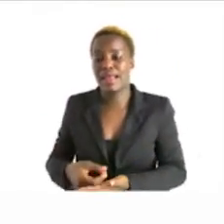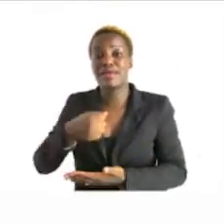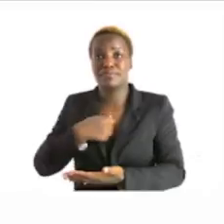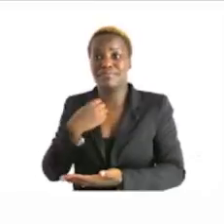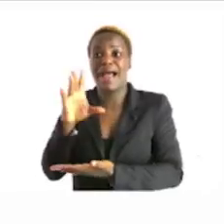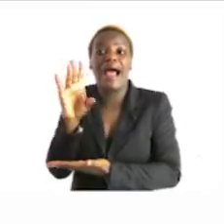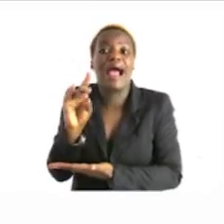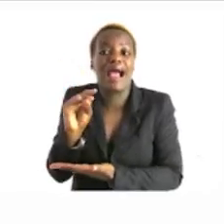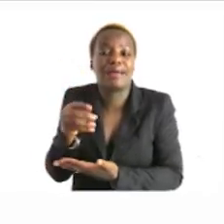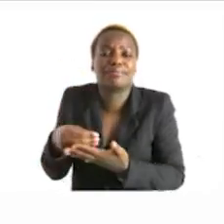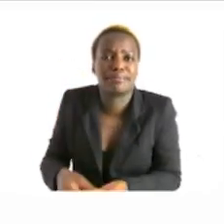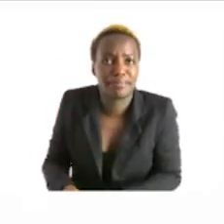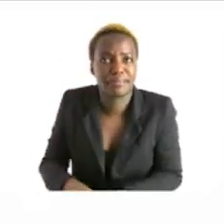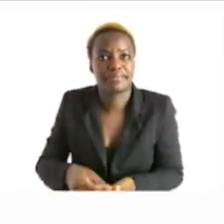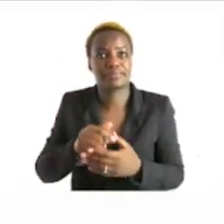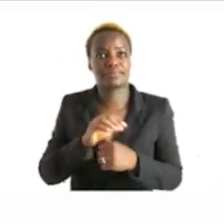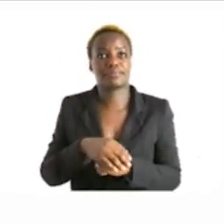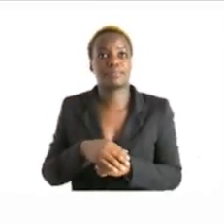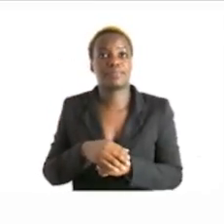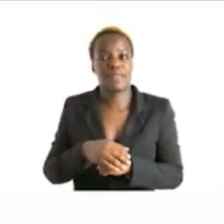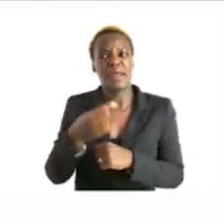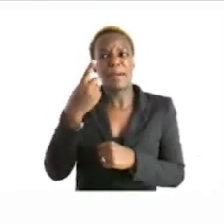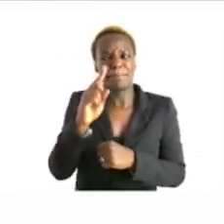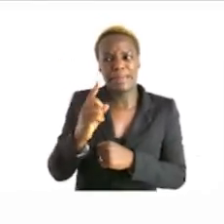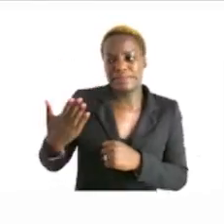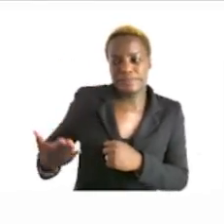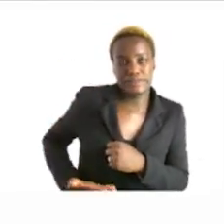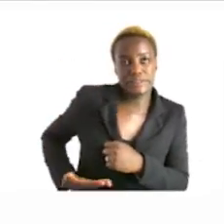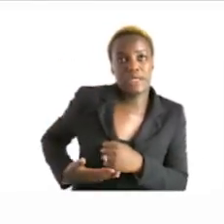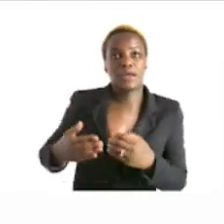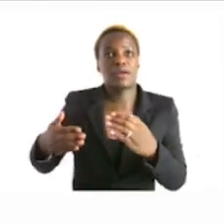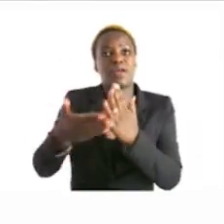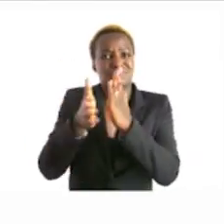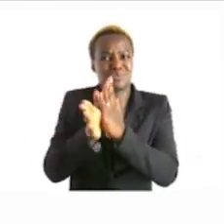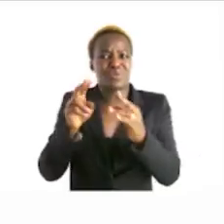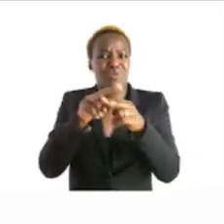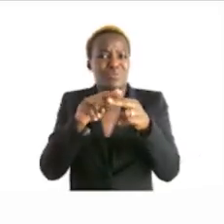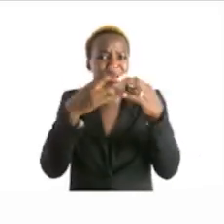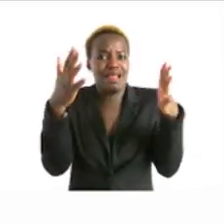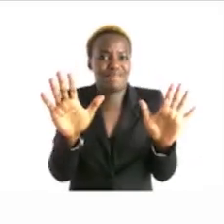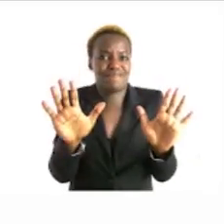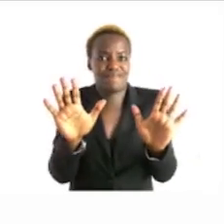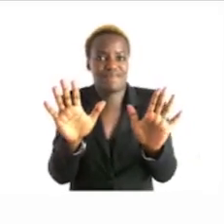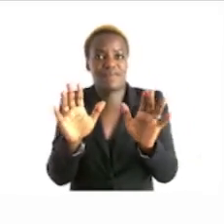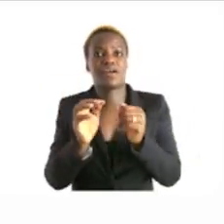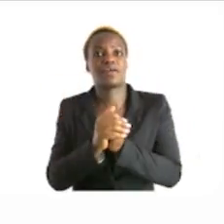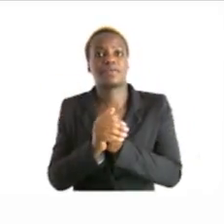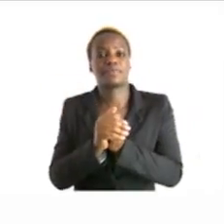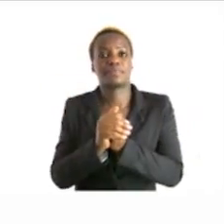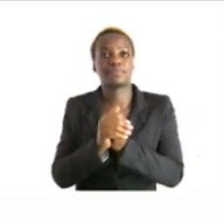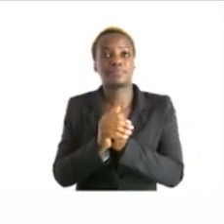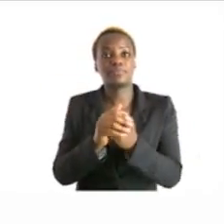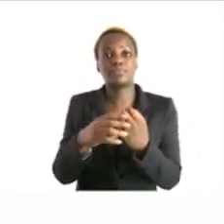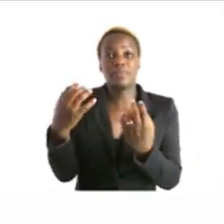but since we've already used the word chair and door let us focus on the other three between those three words which one